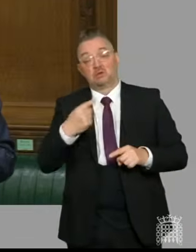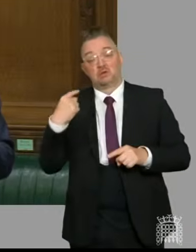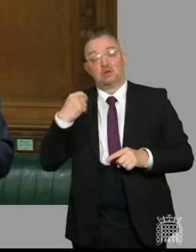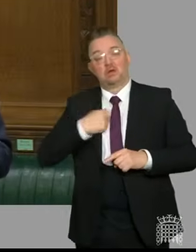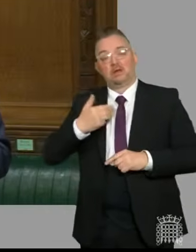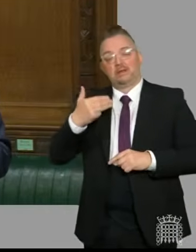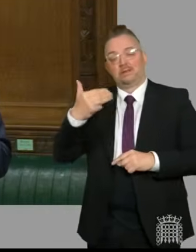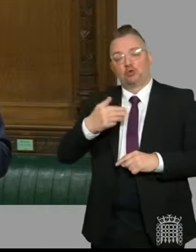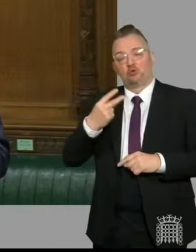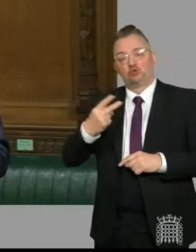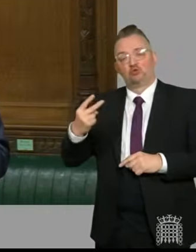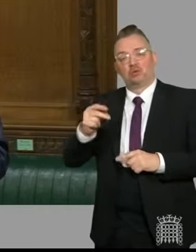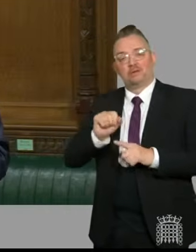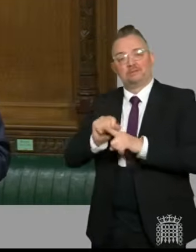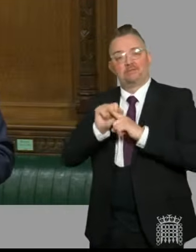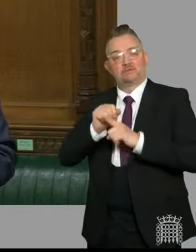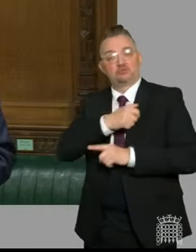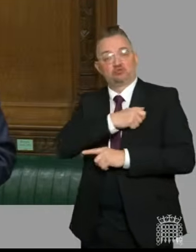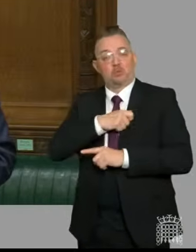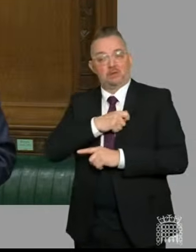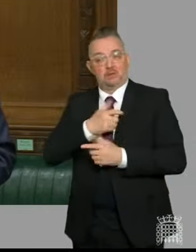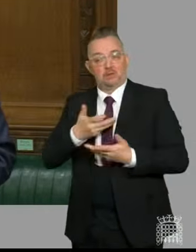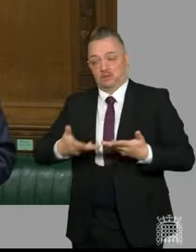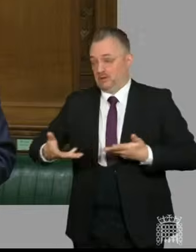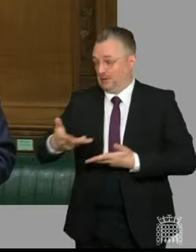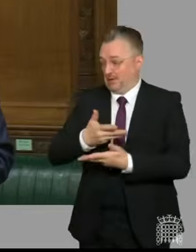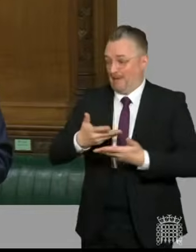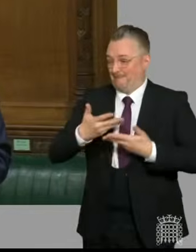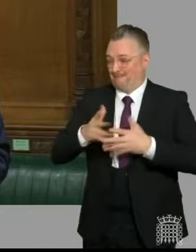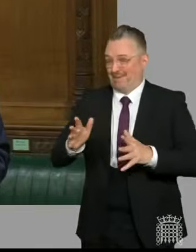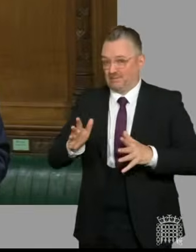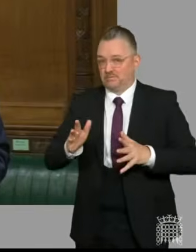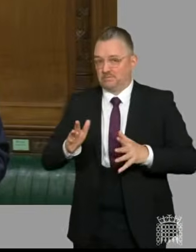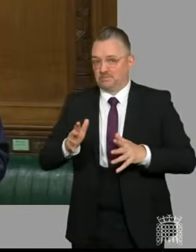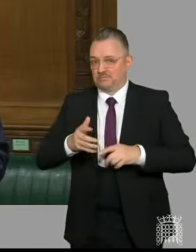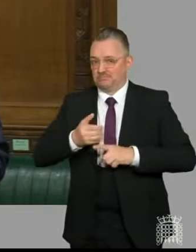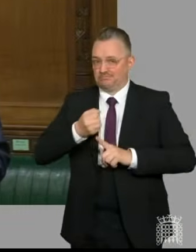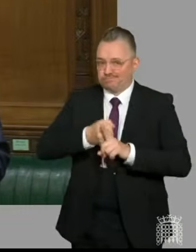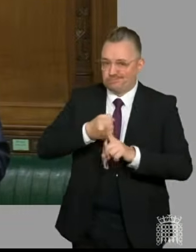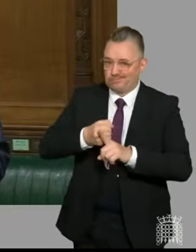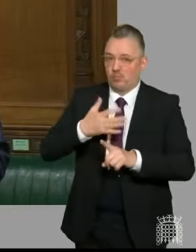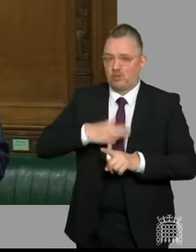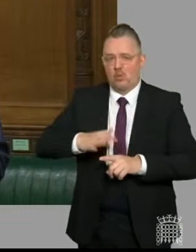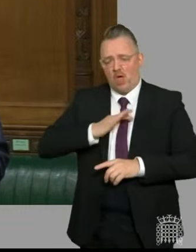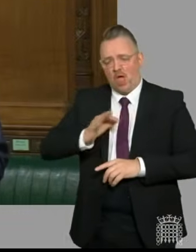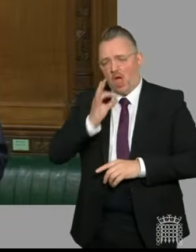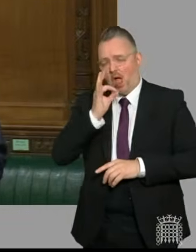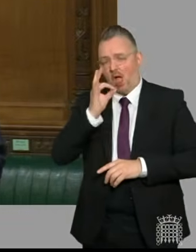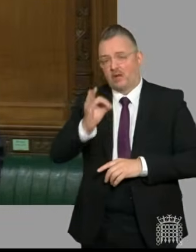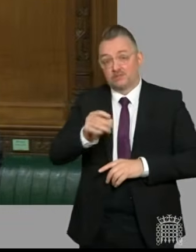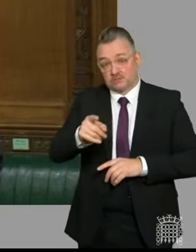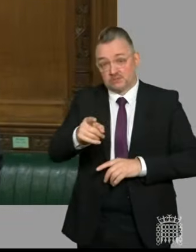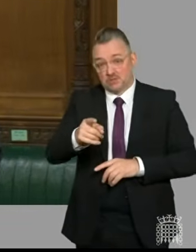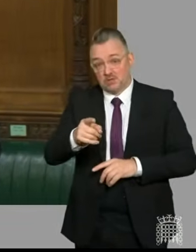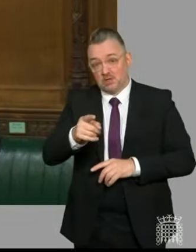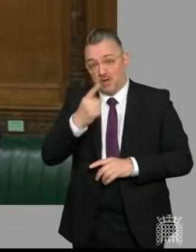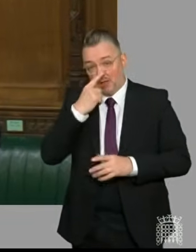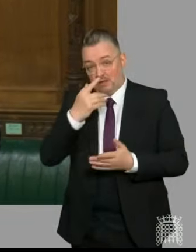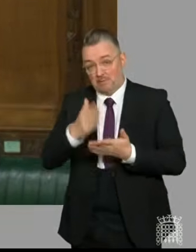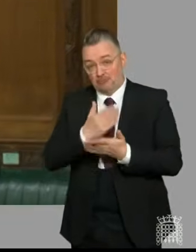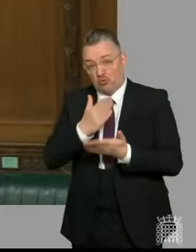while. Would my right honourable friend do what he can to ensure, though, that some of that increased money is spent on additional